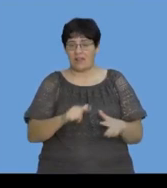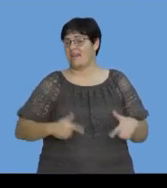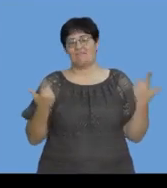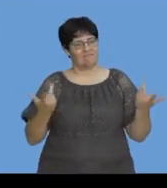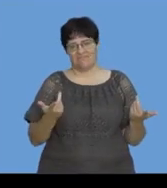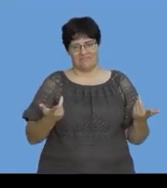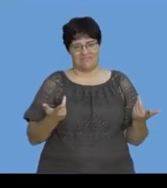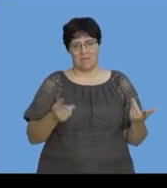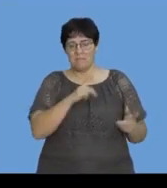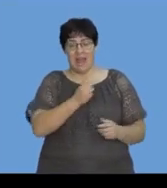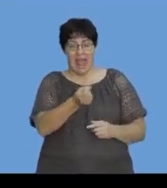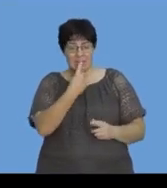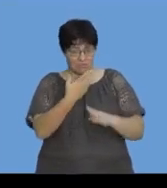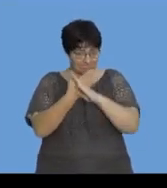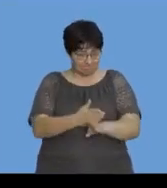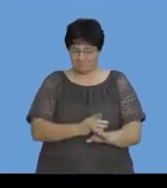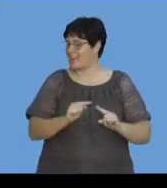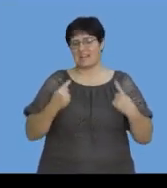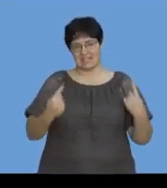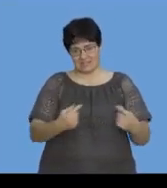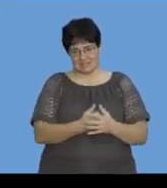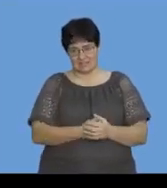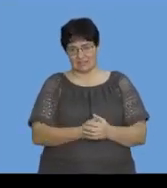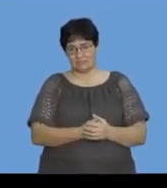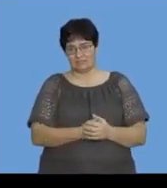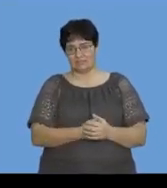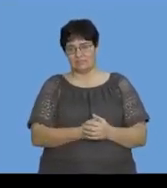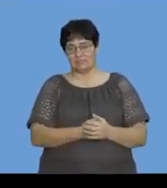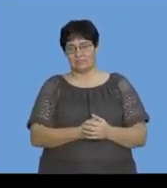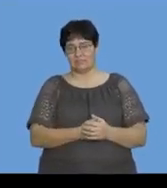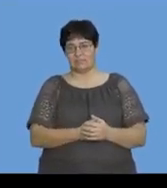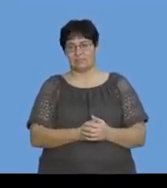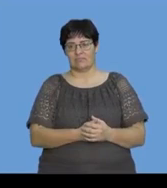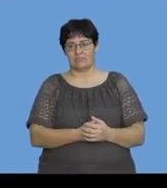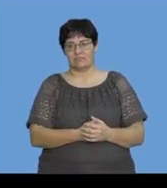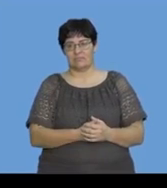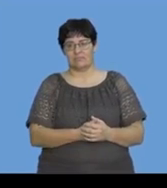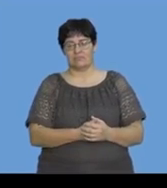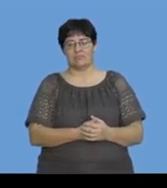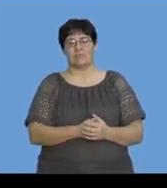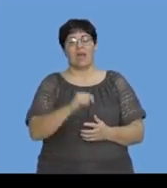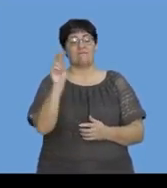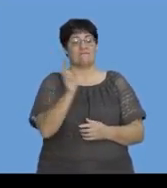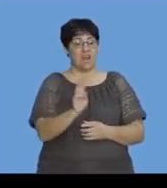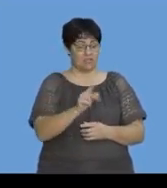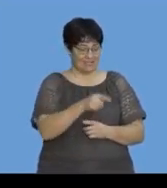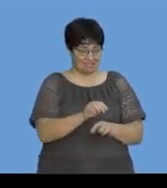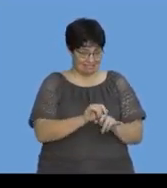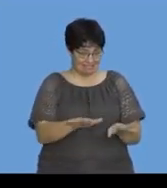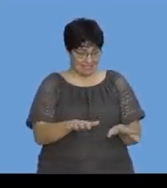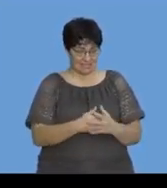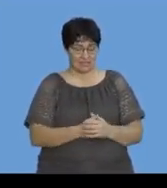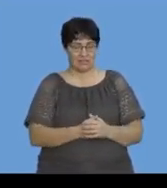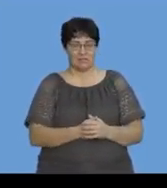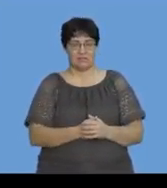And viruses cannot. State why antibiotics cannot be used.